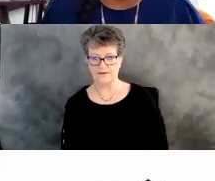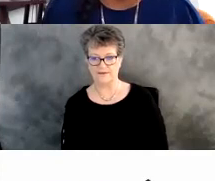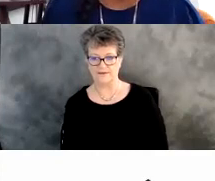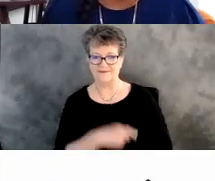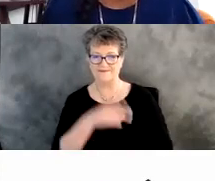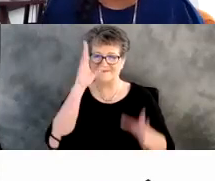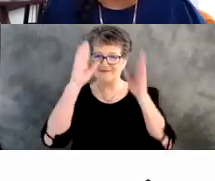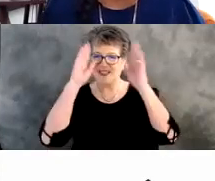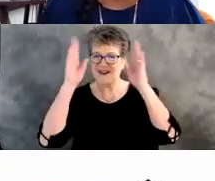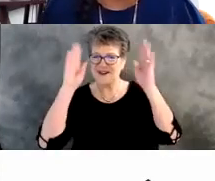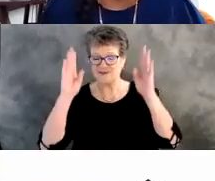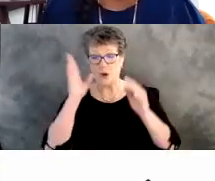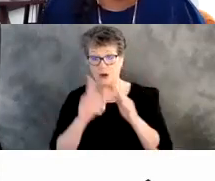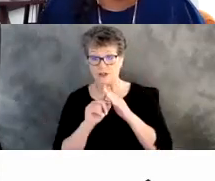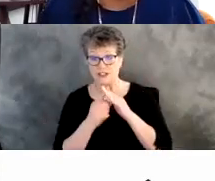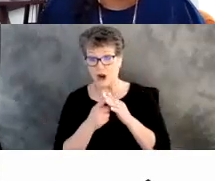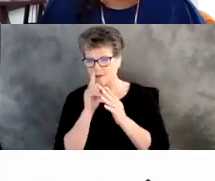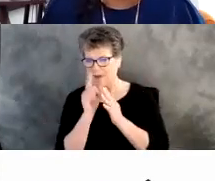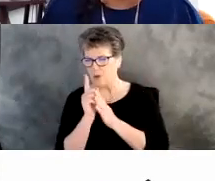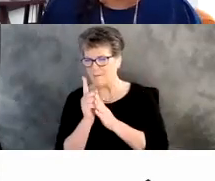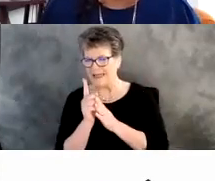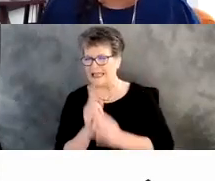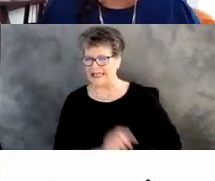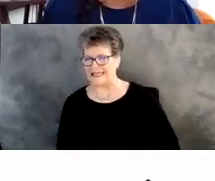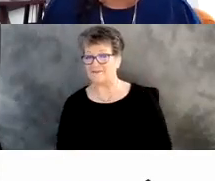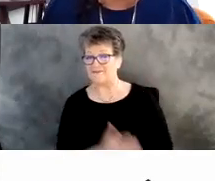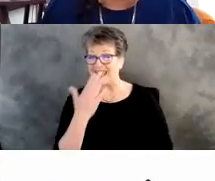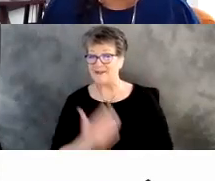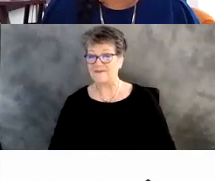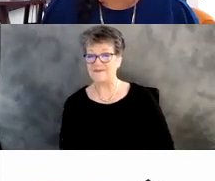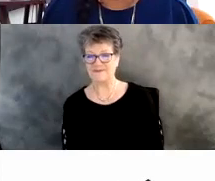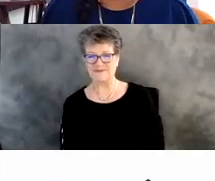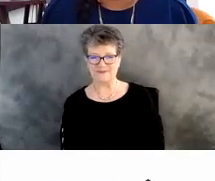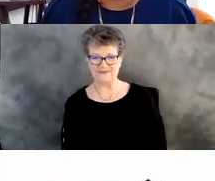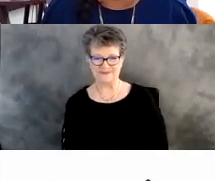Hi, everyone. We will get started in about 1 minute. Thank you.